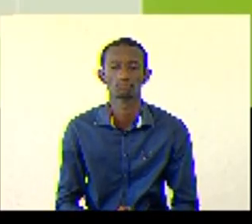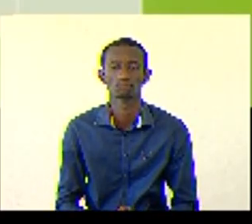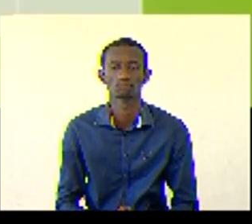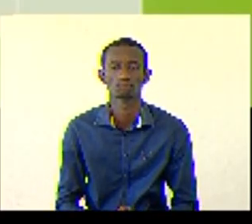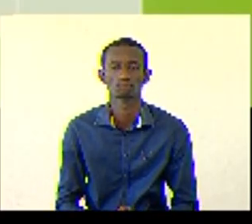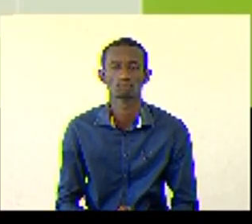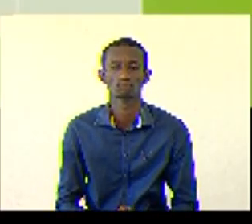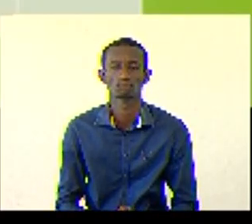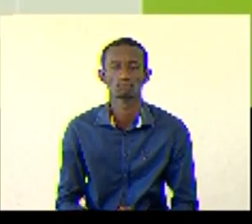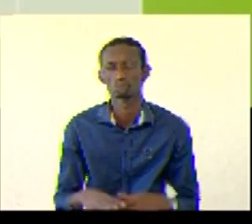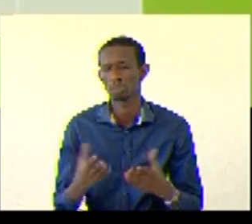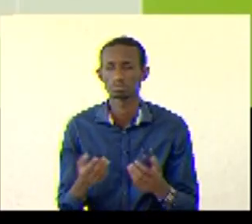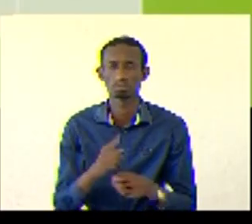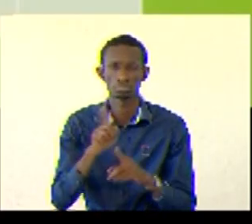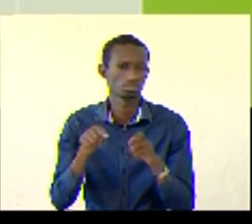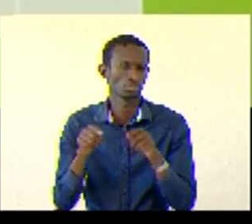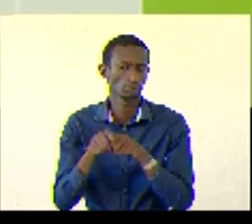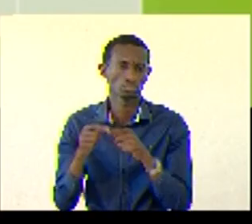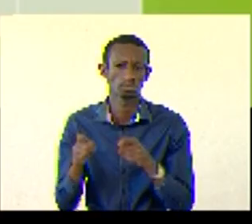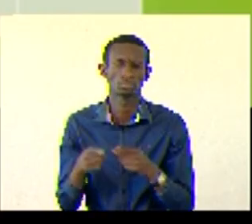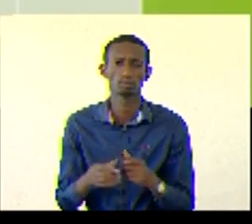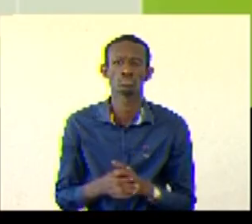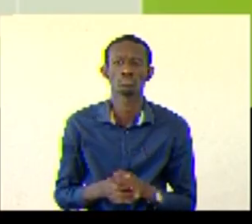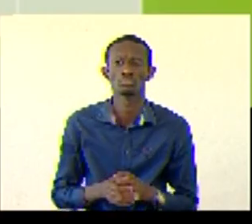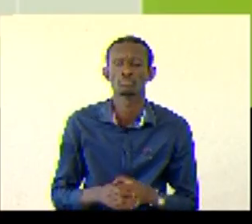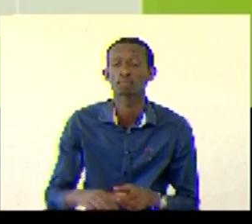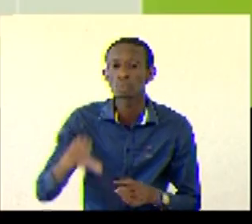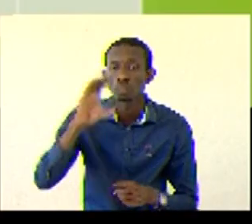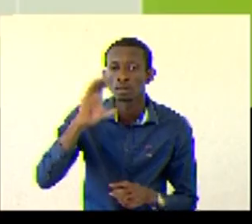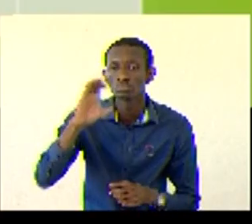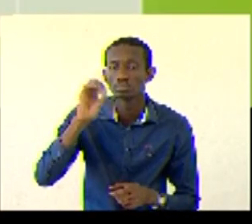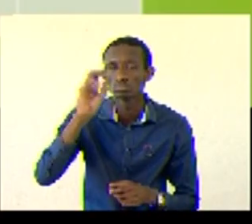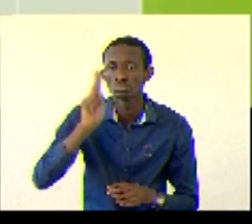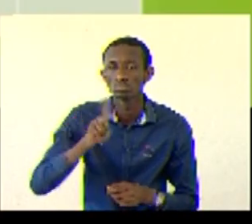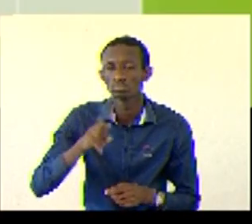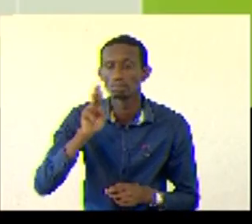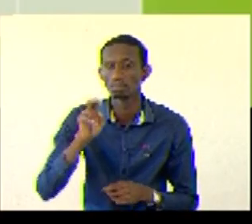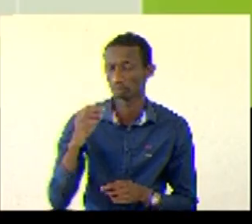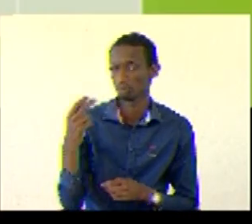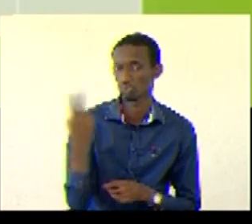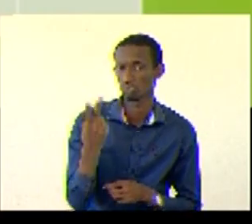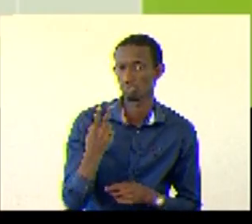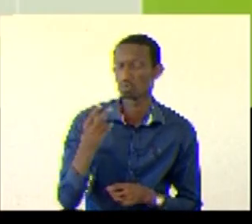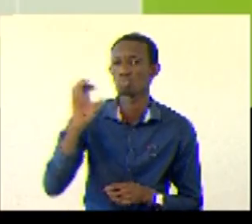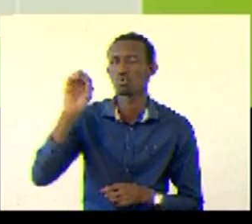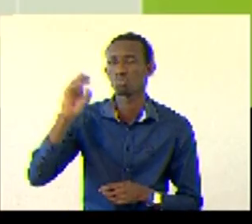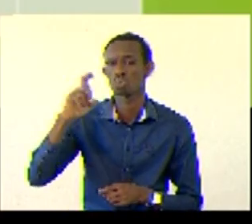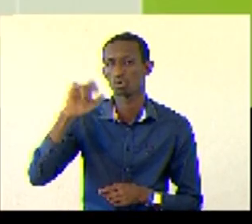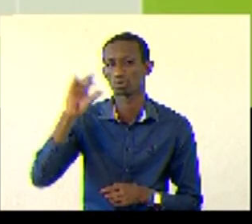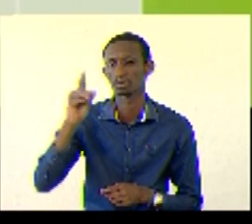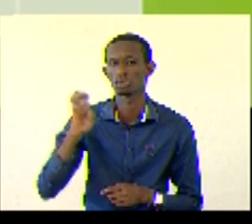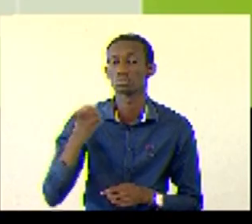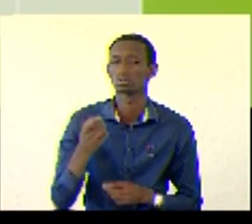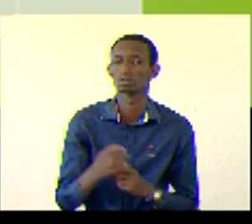maybe a lot of different questions. Copper 2 oxide catalyzes the decomposition of hydrogen peroxide. So manganese 4